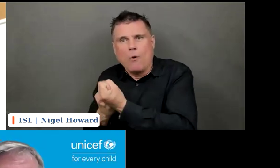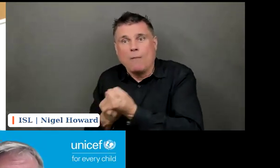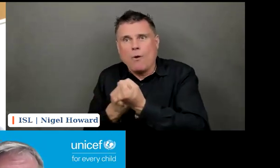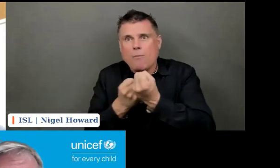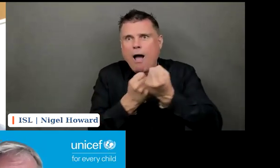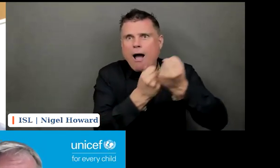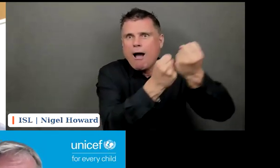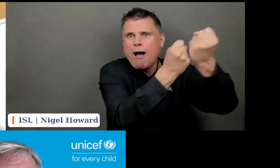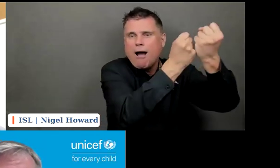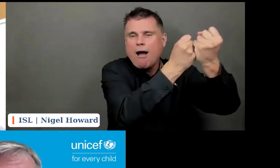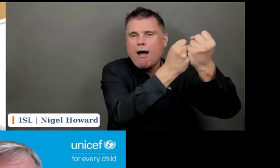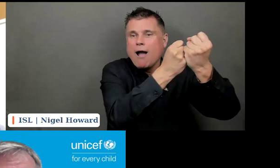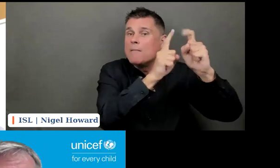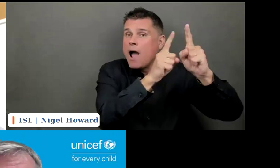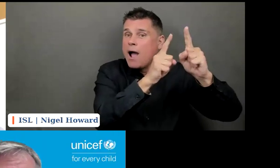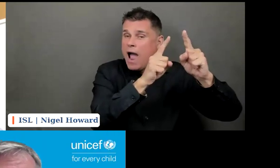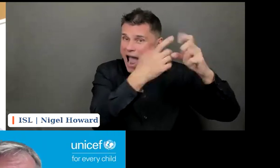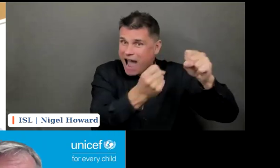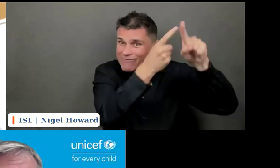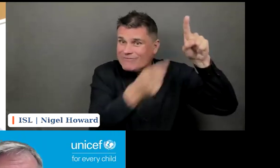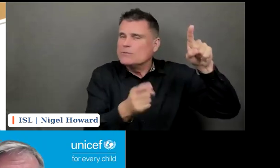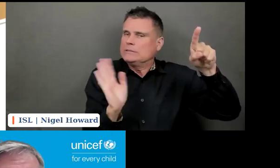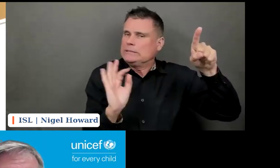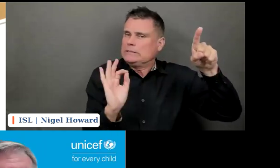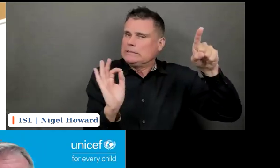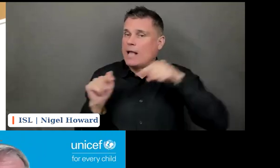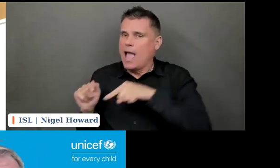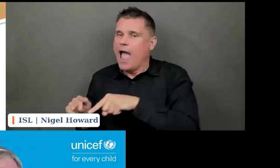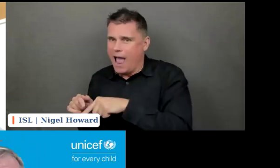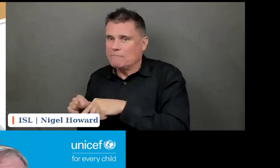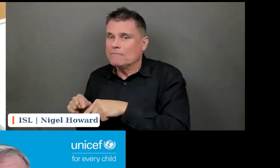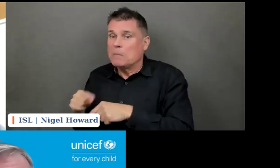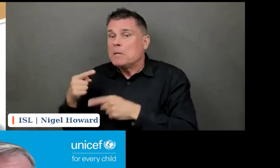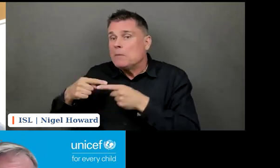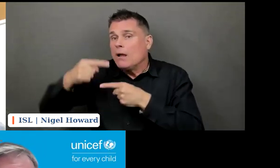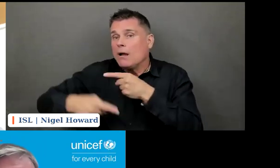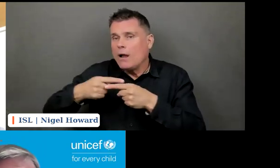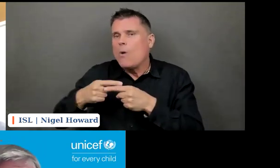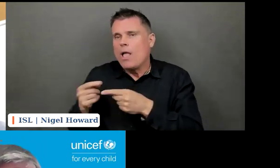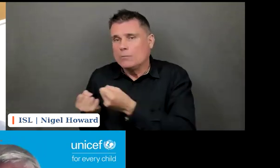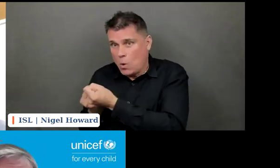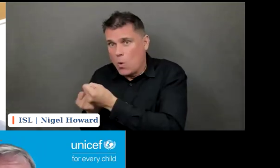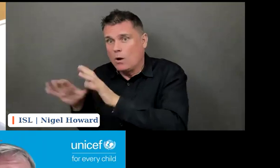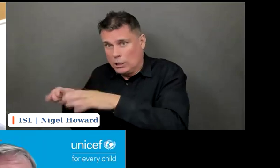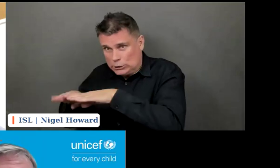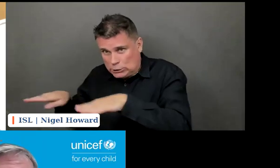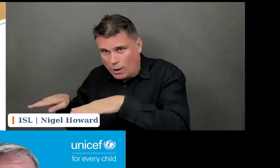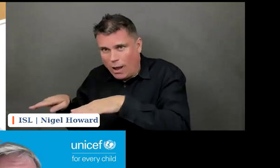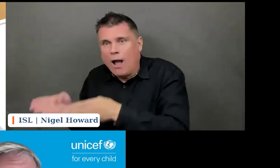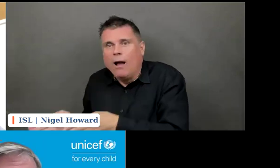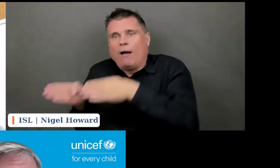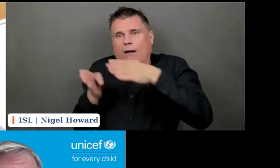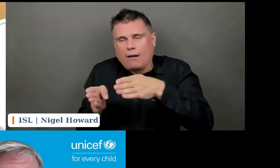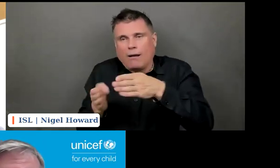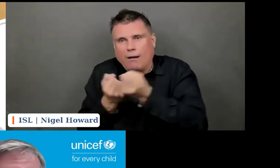age grant will be starting in this coming financial year. So maybe that's, in the interest of time,